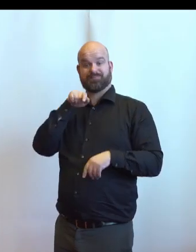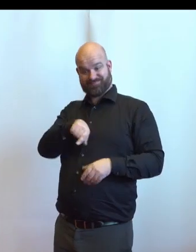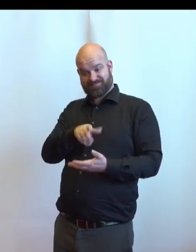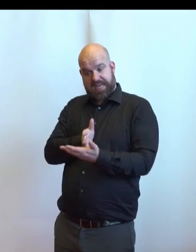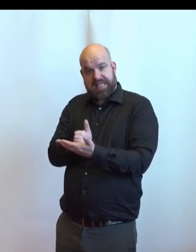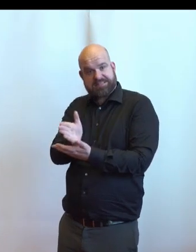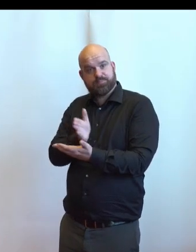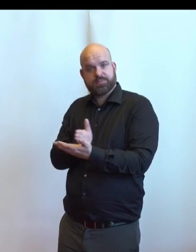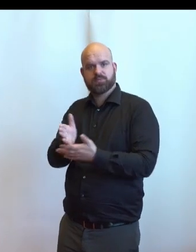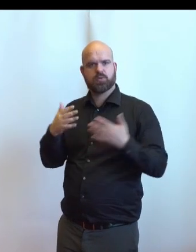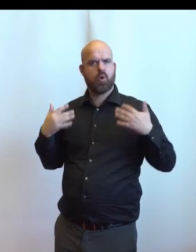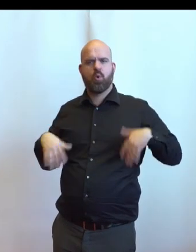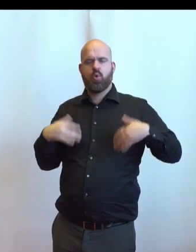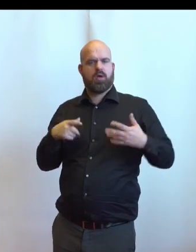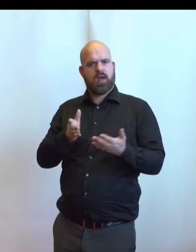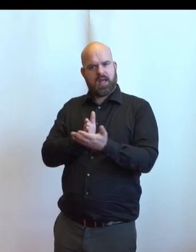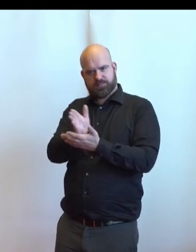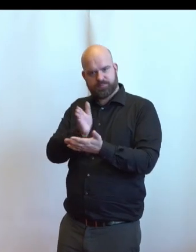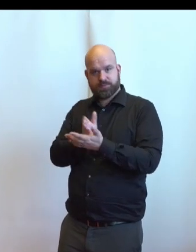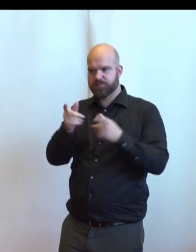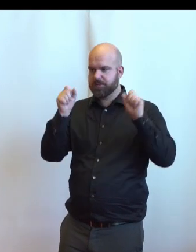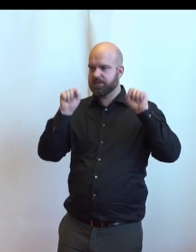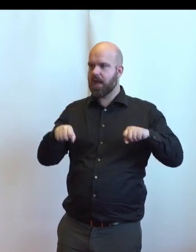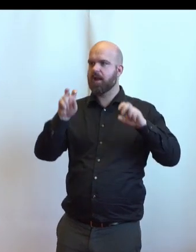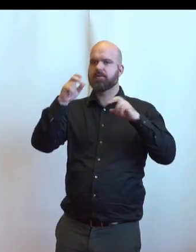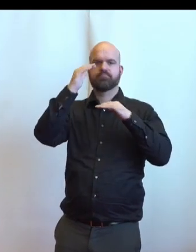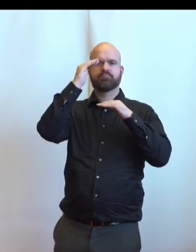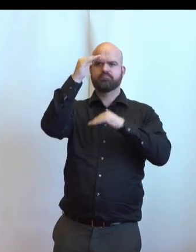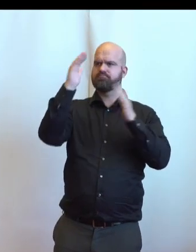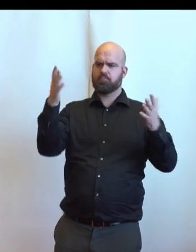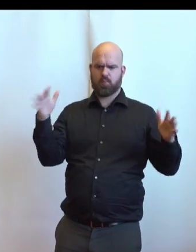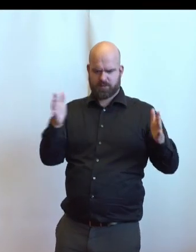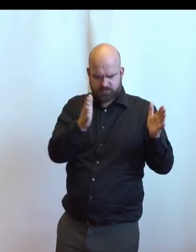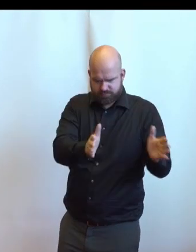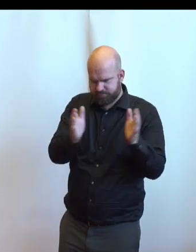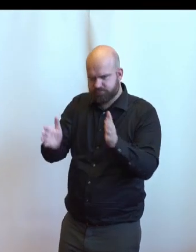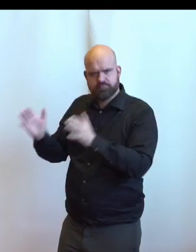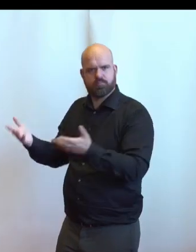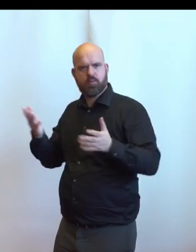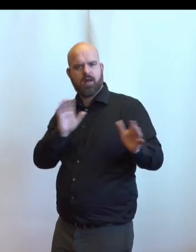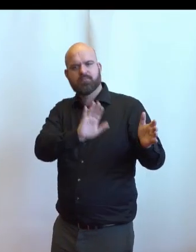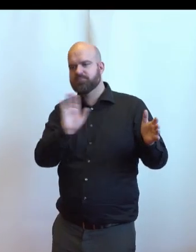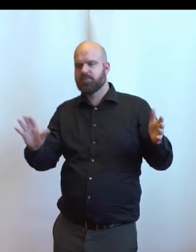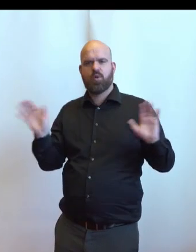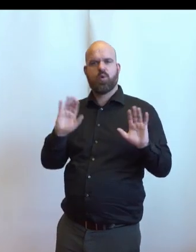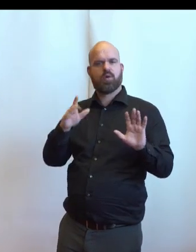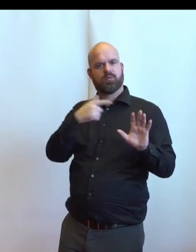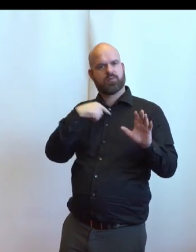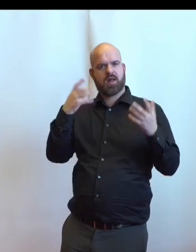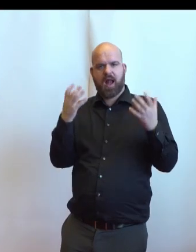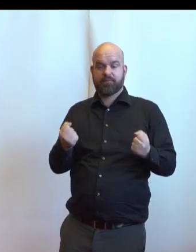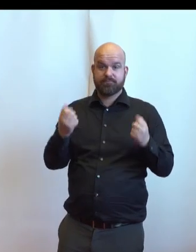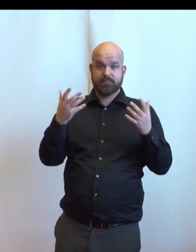put people in boxes anymore, because I think we need to talk about the way you want to interact with the technologies